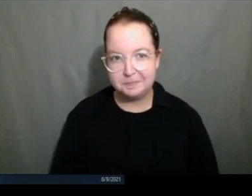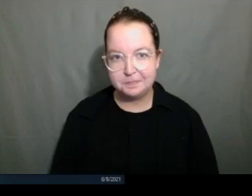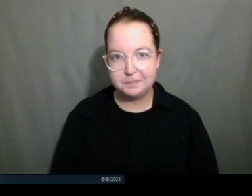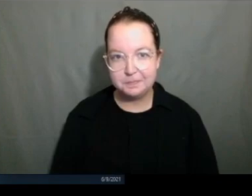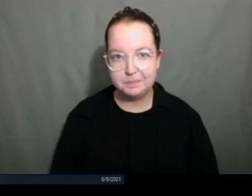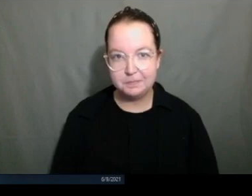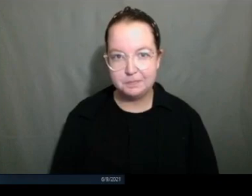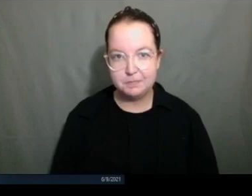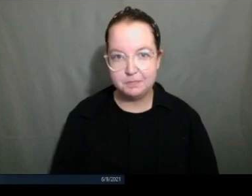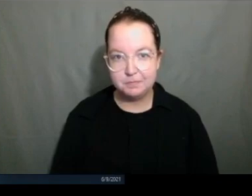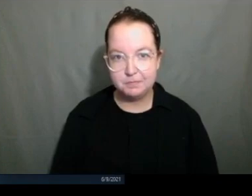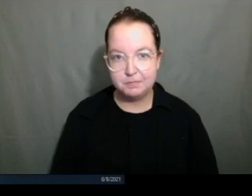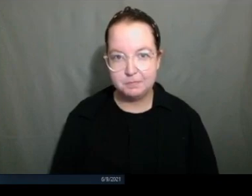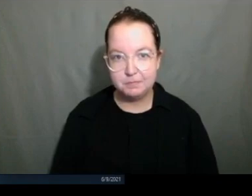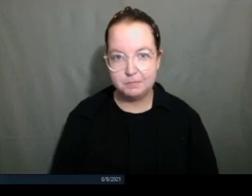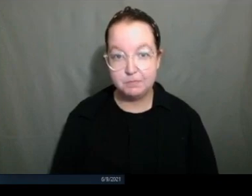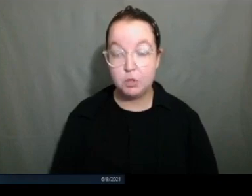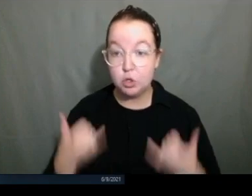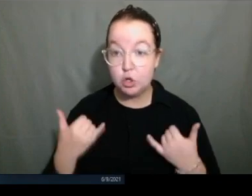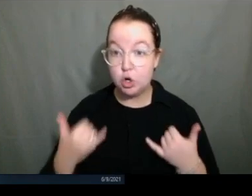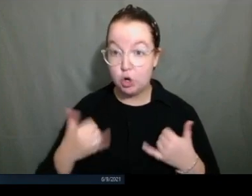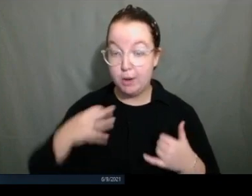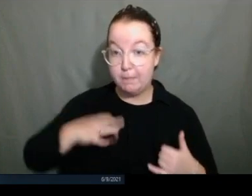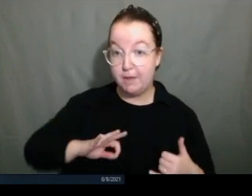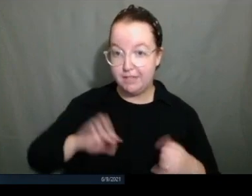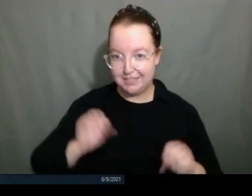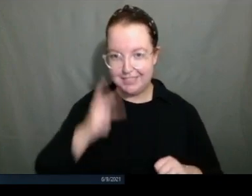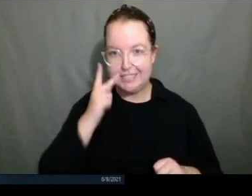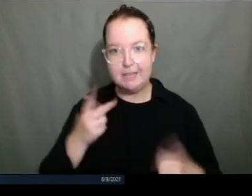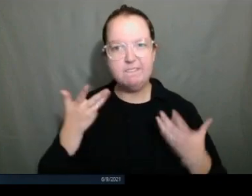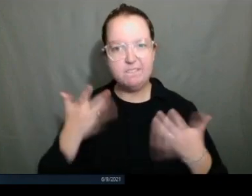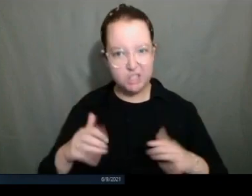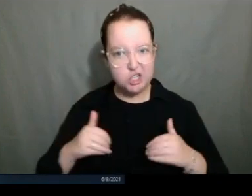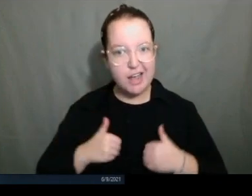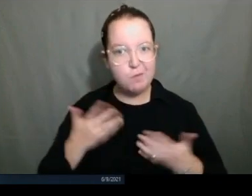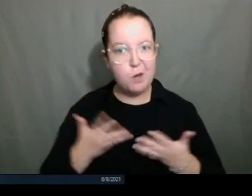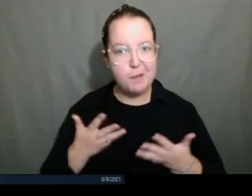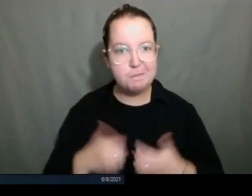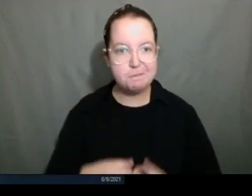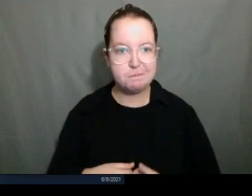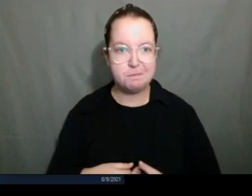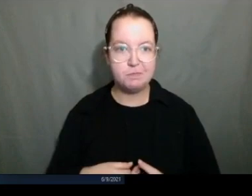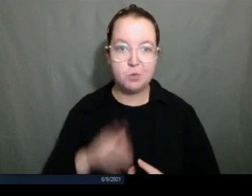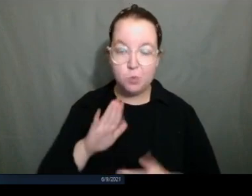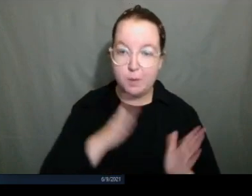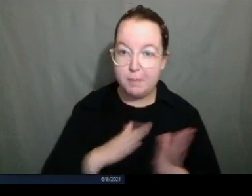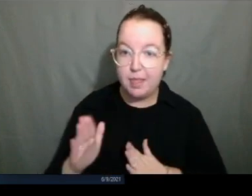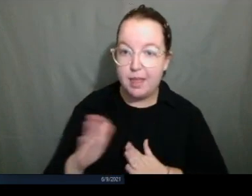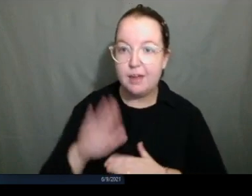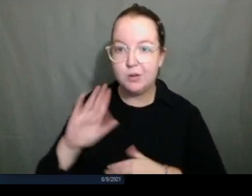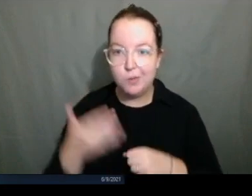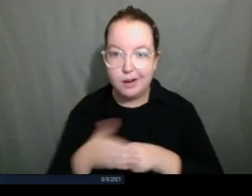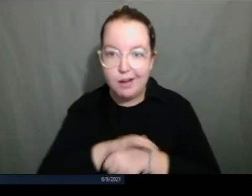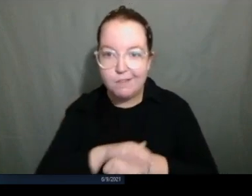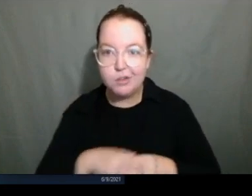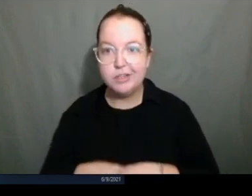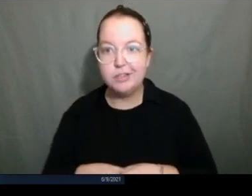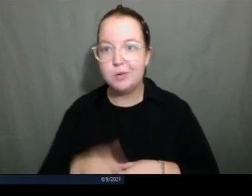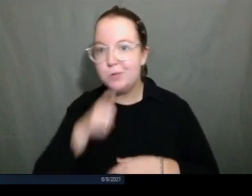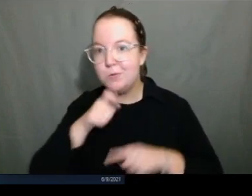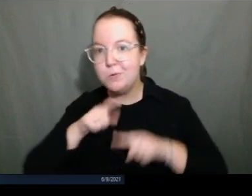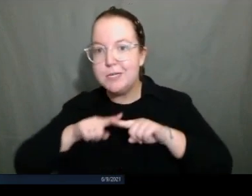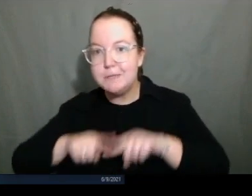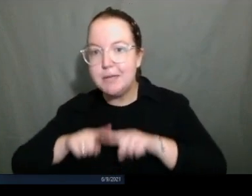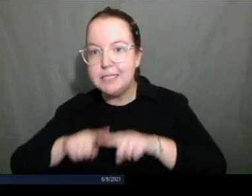what benefits you're enrolled in under current benefits. This will show you each plan, what your coverage level is, who your dependents